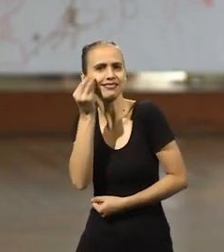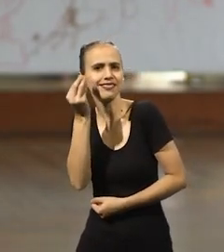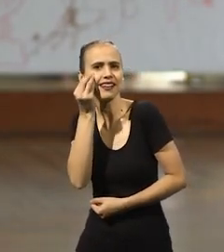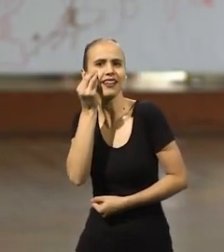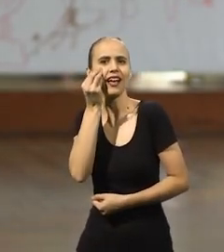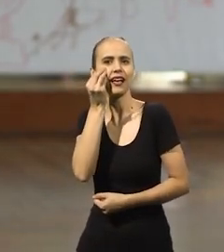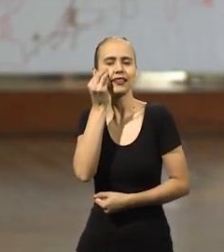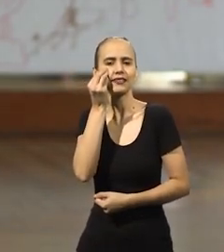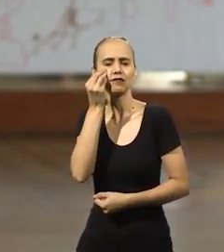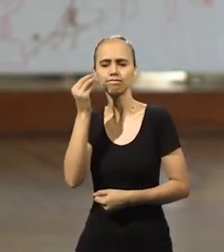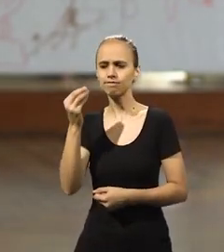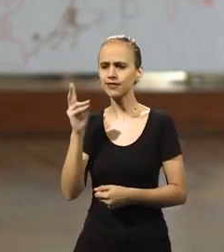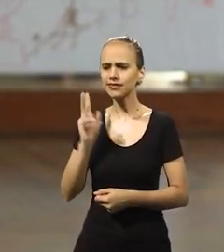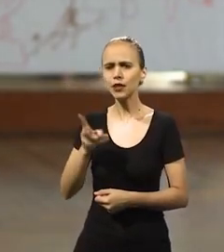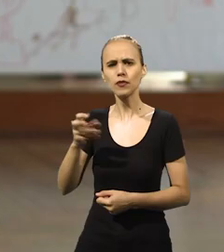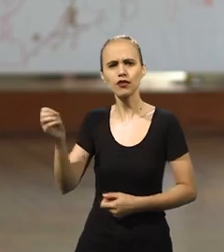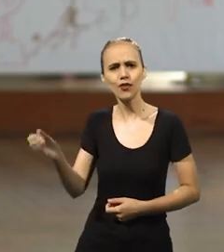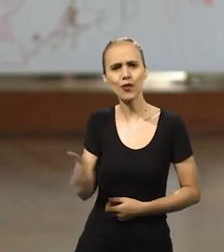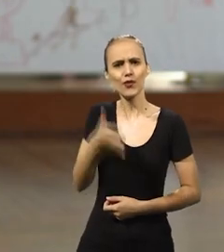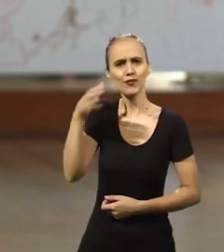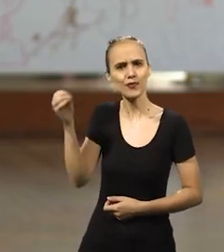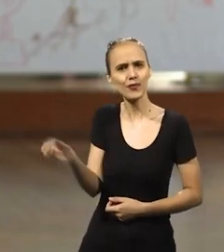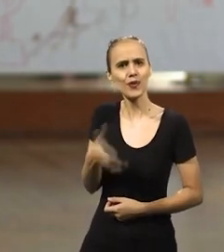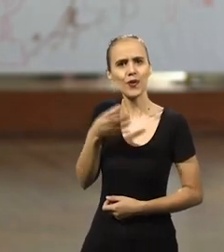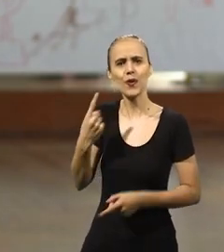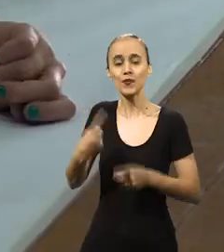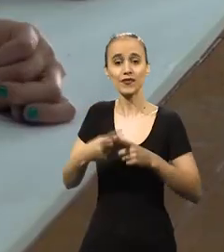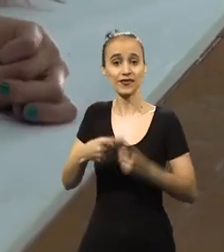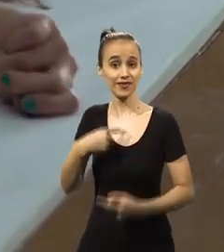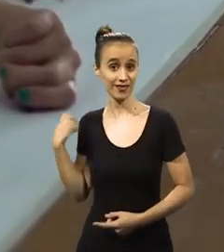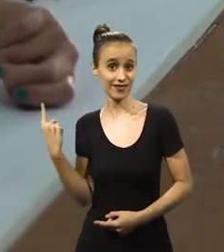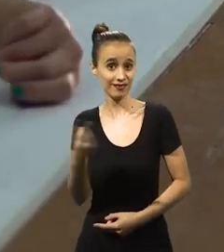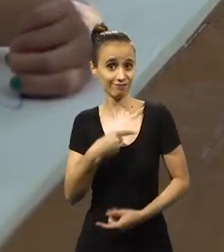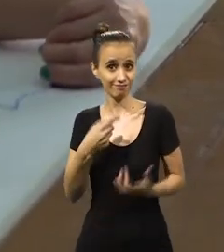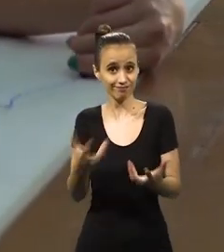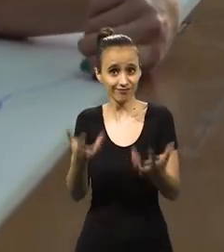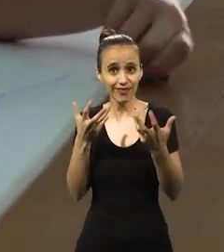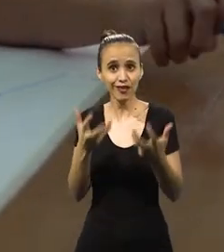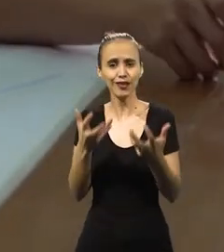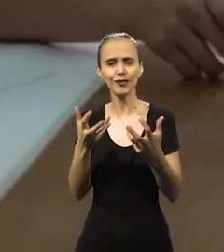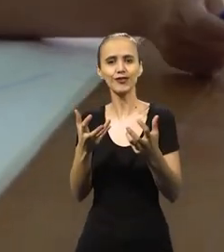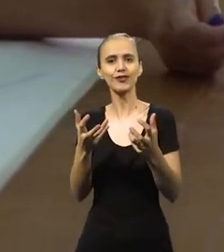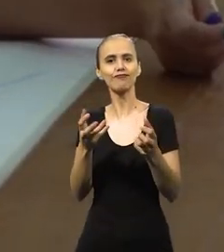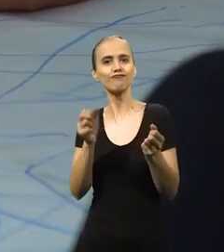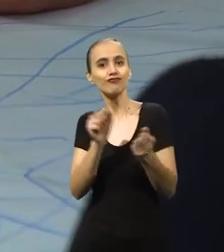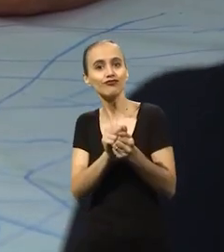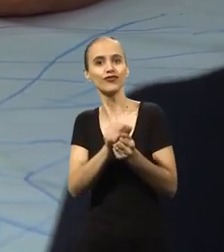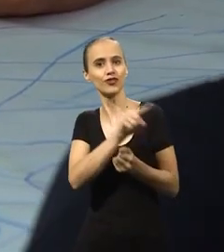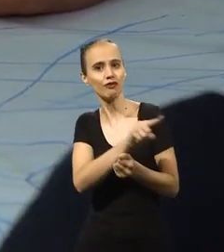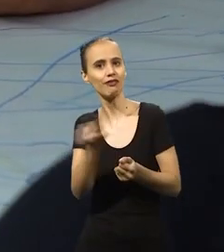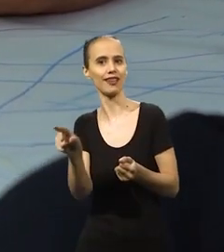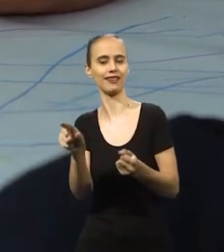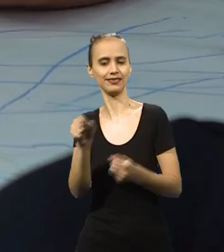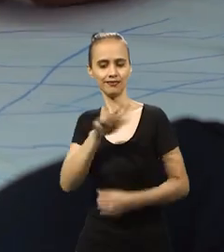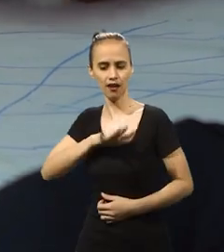them. We try never to repeat the same experiences, because we want us like